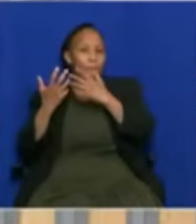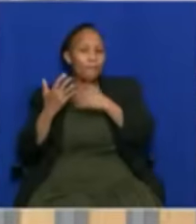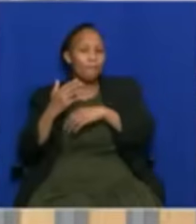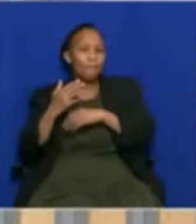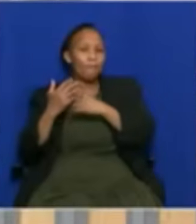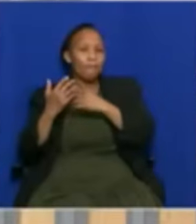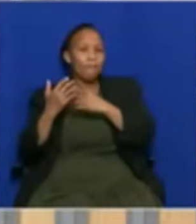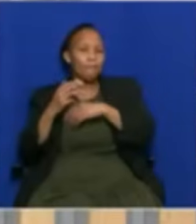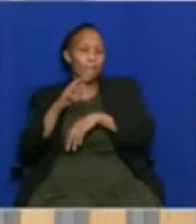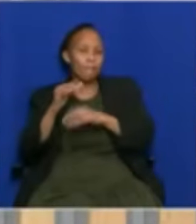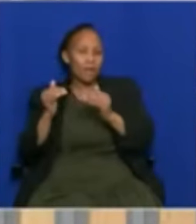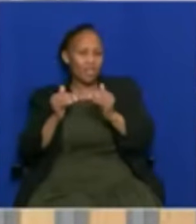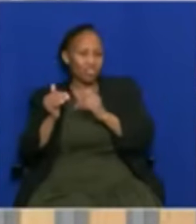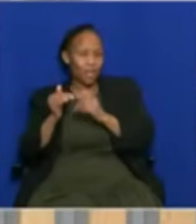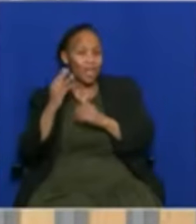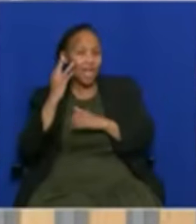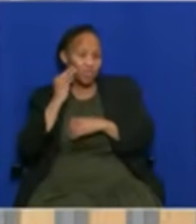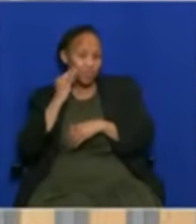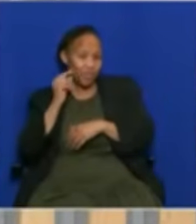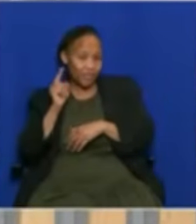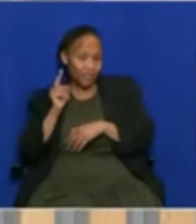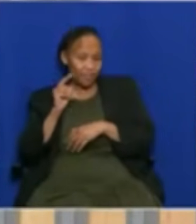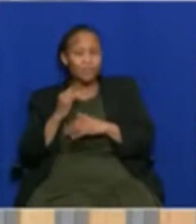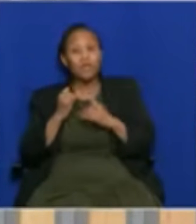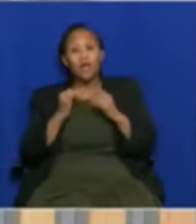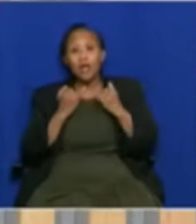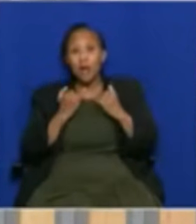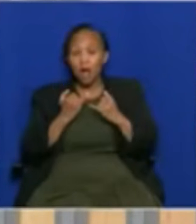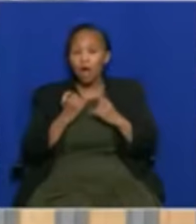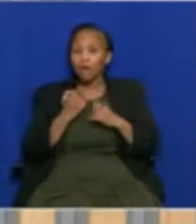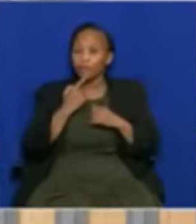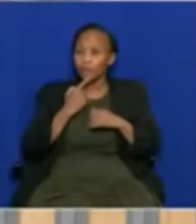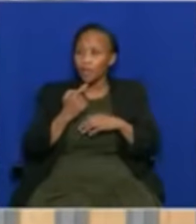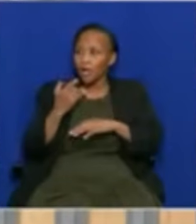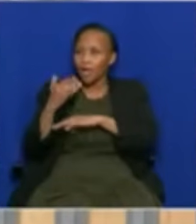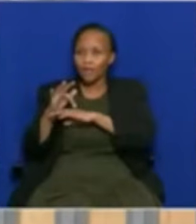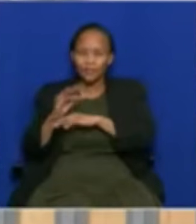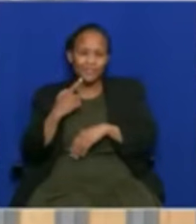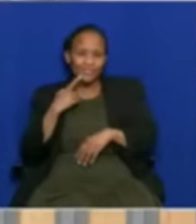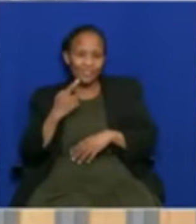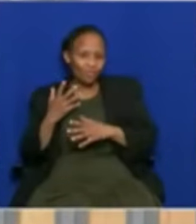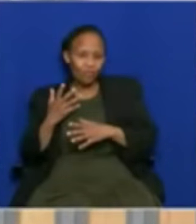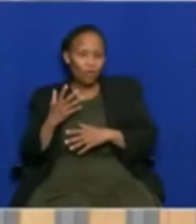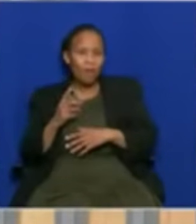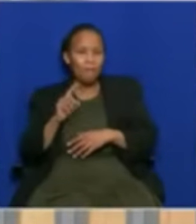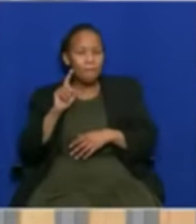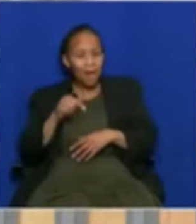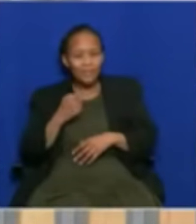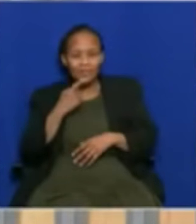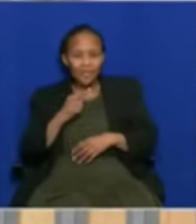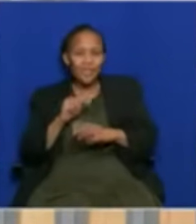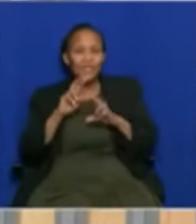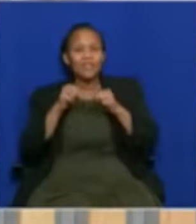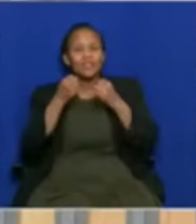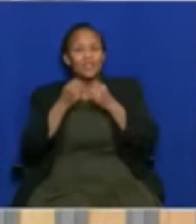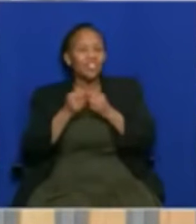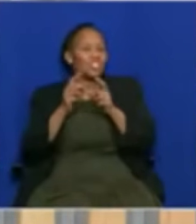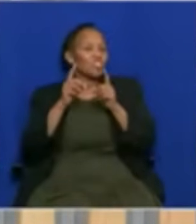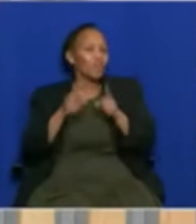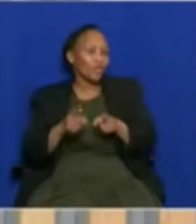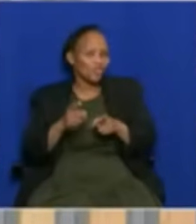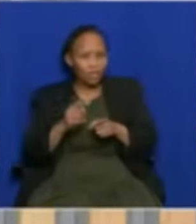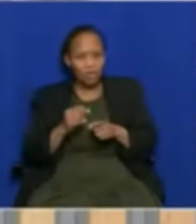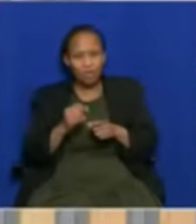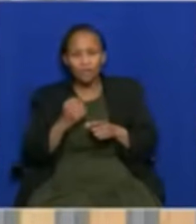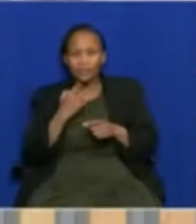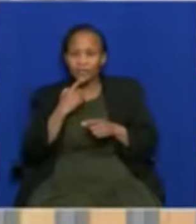is not what outsiders say. You have to go to your national instructions that talk about what is appropriate experience